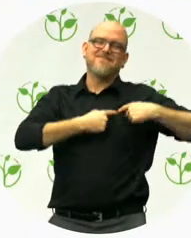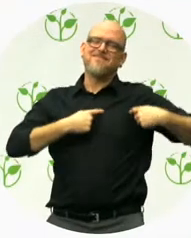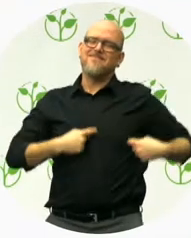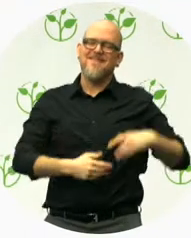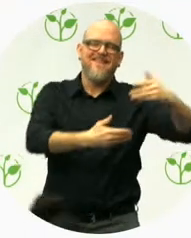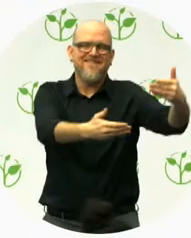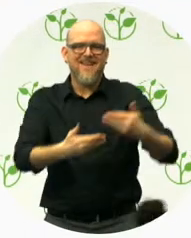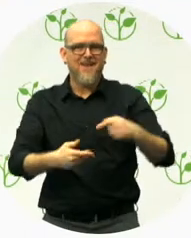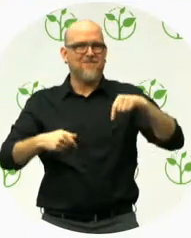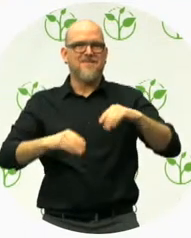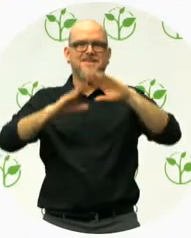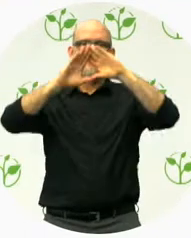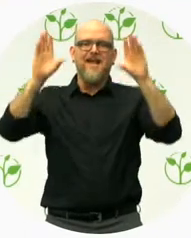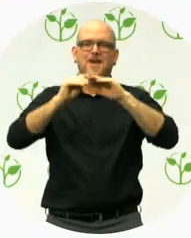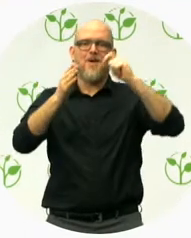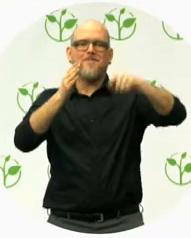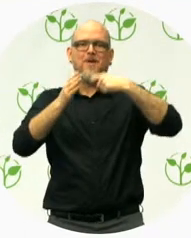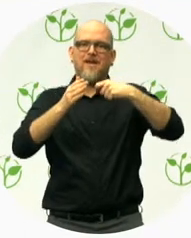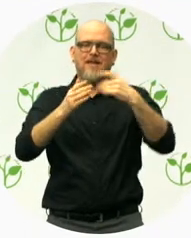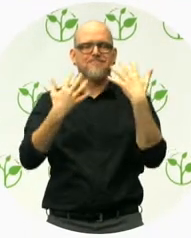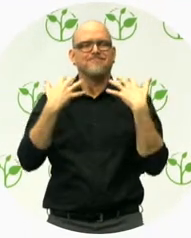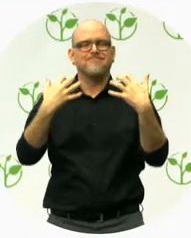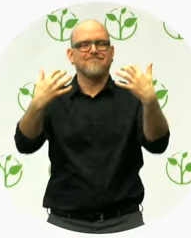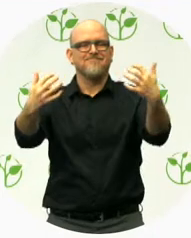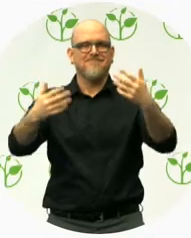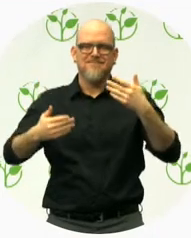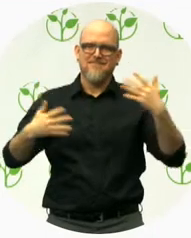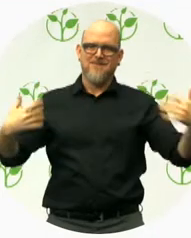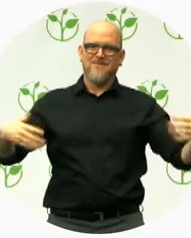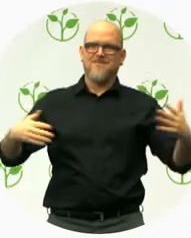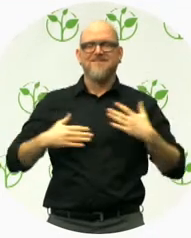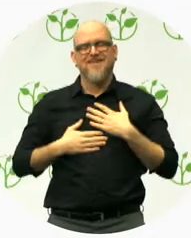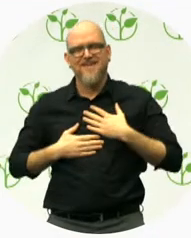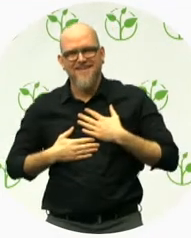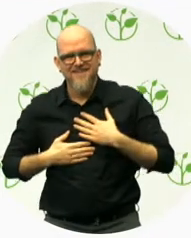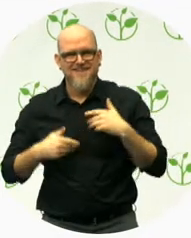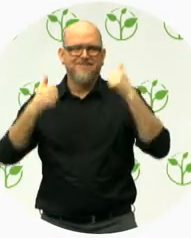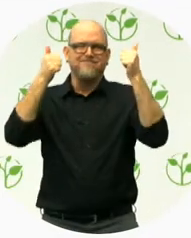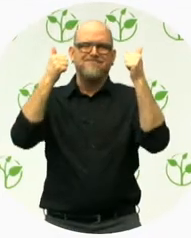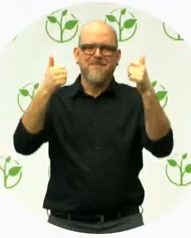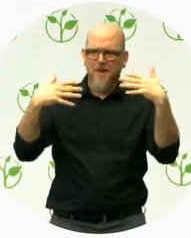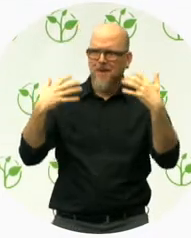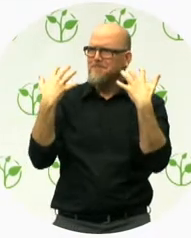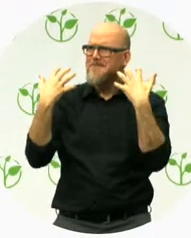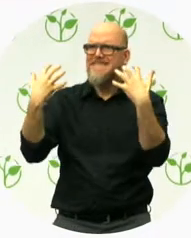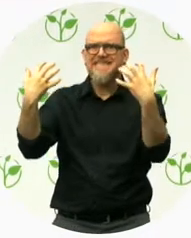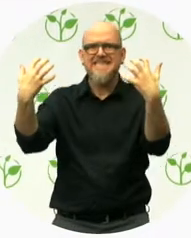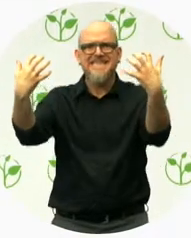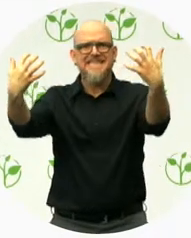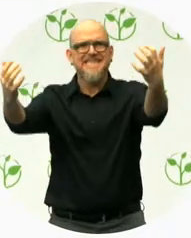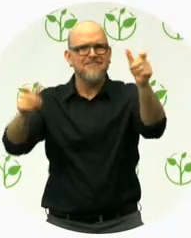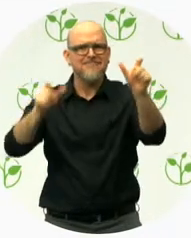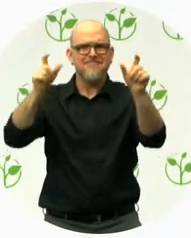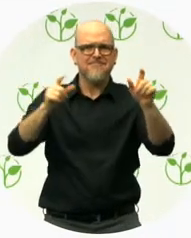Conference 2018. It's fantastic to have those of you who are returning come back to our home in the UN in